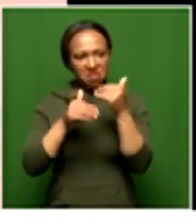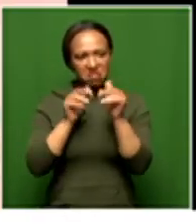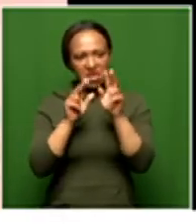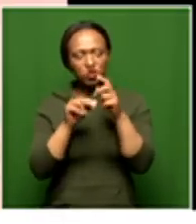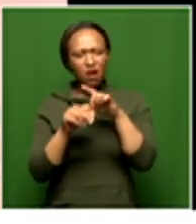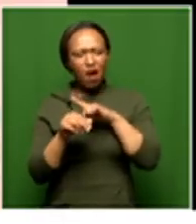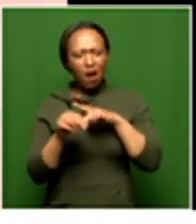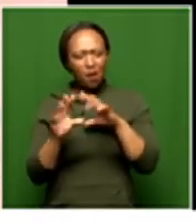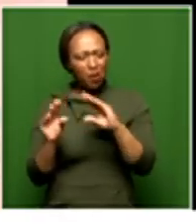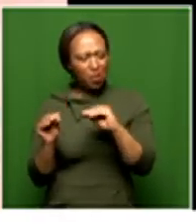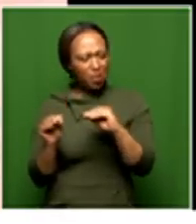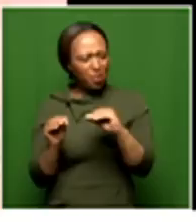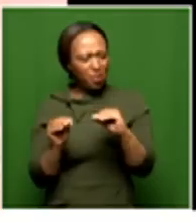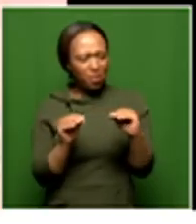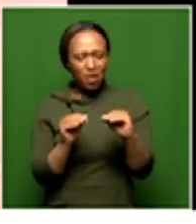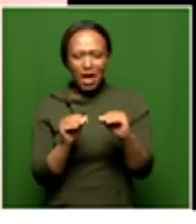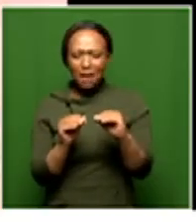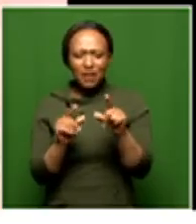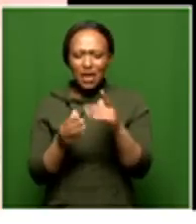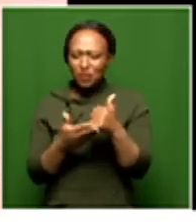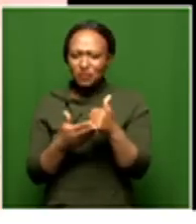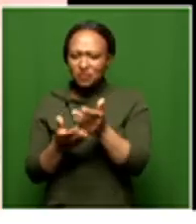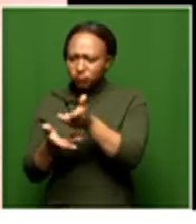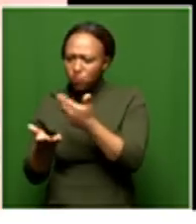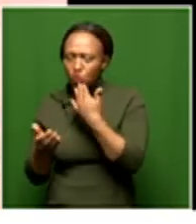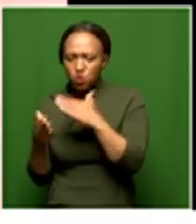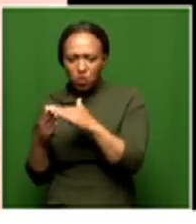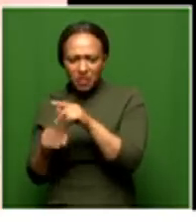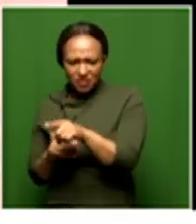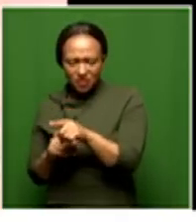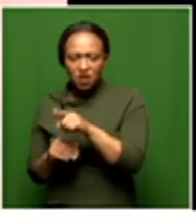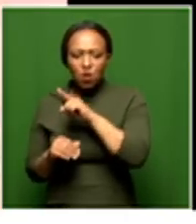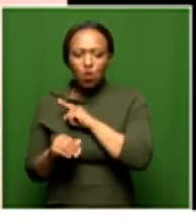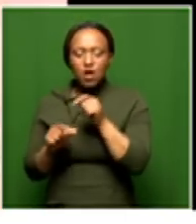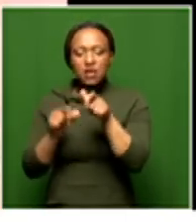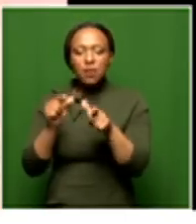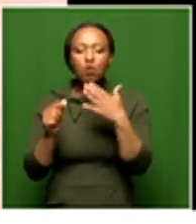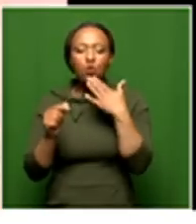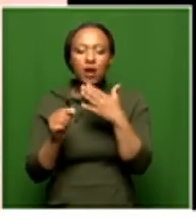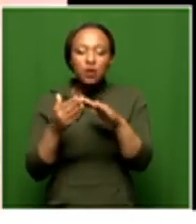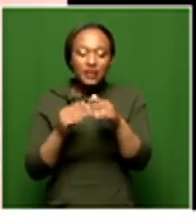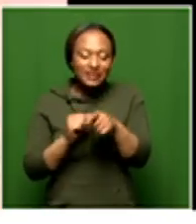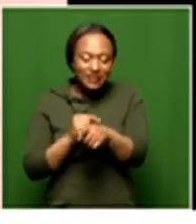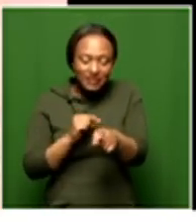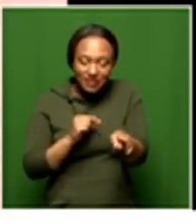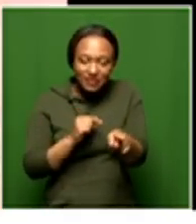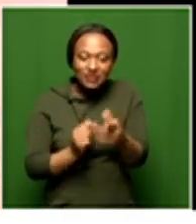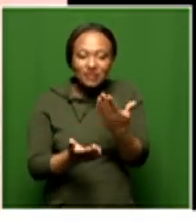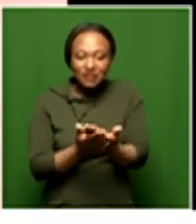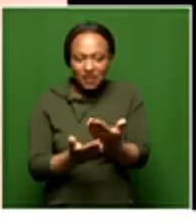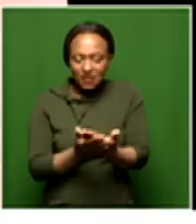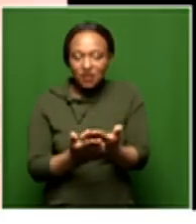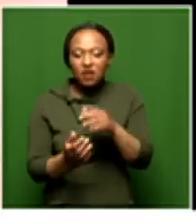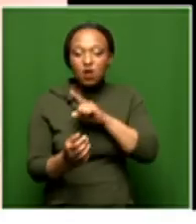that take too long to reach communities. Then the state, the people on the ground can deal directly with